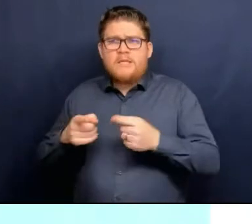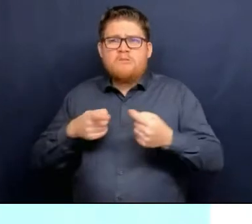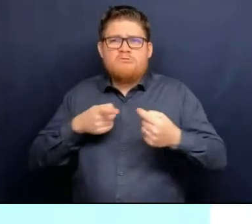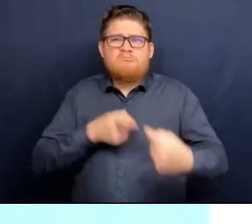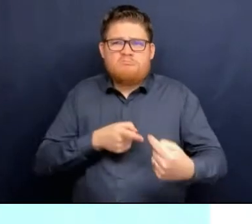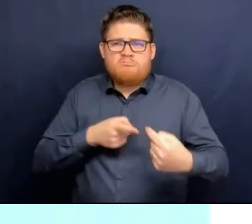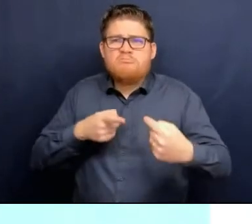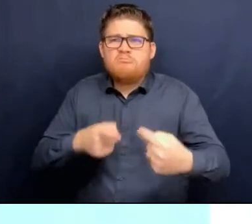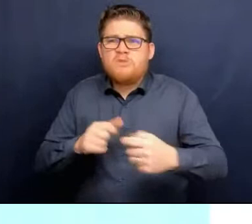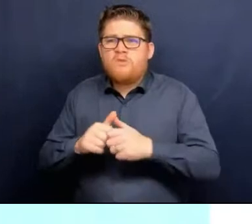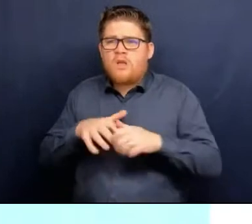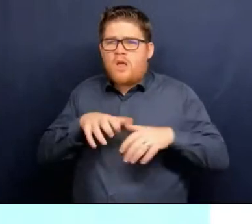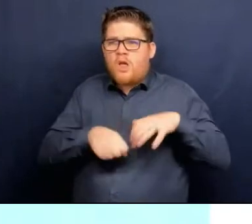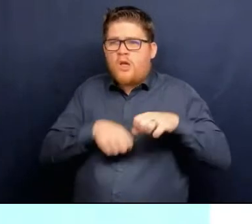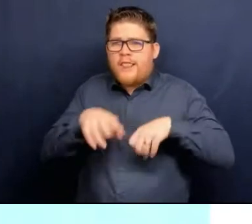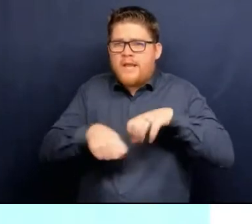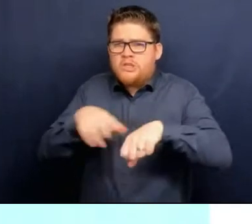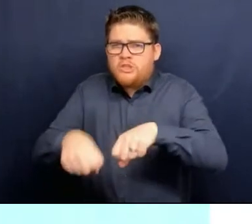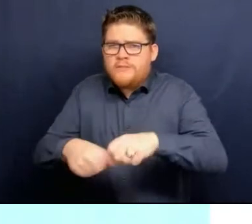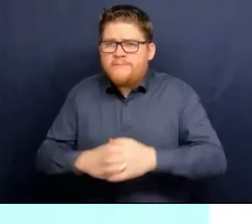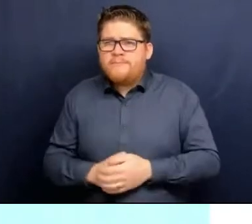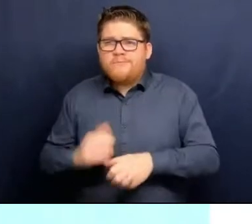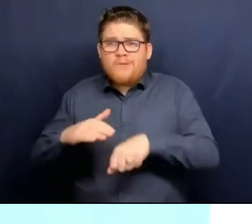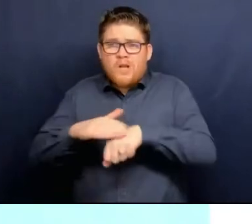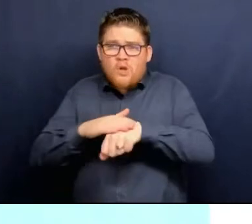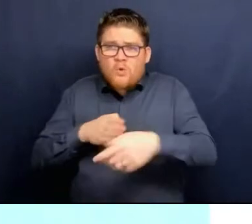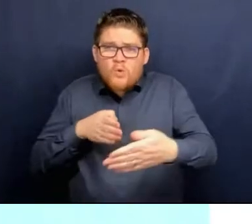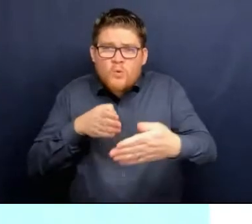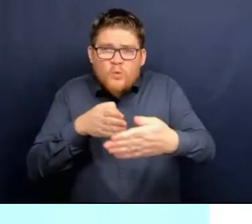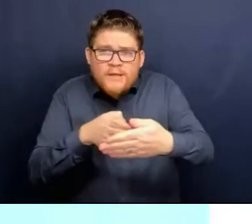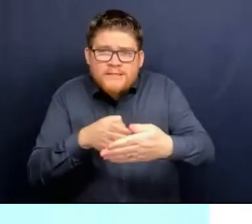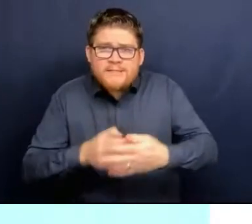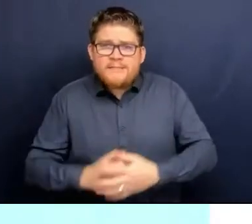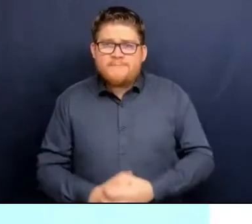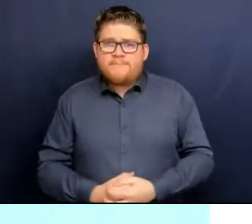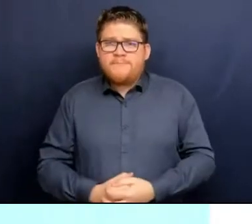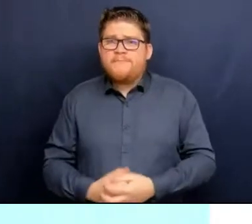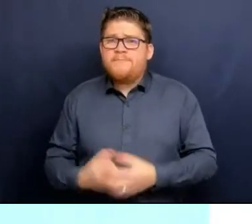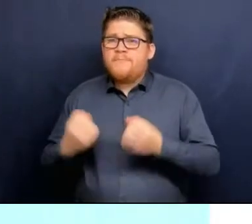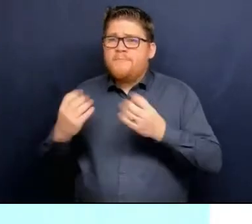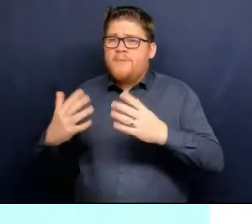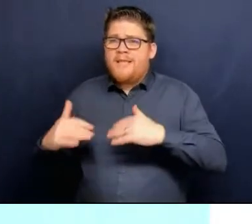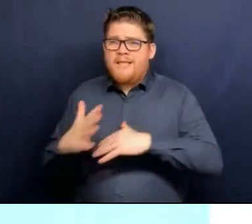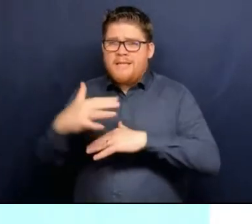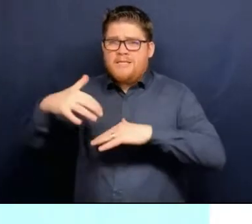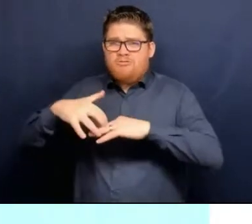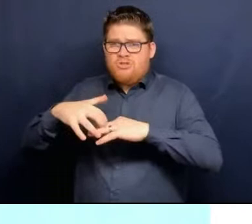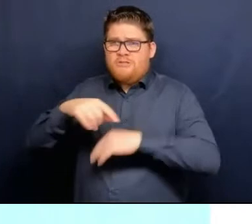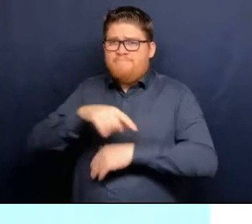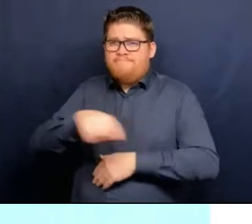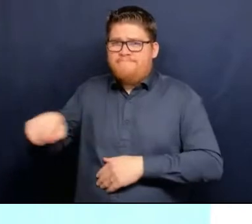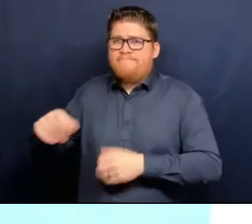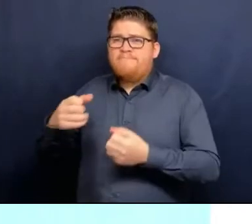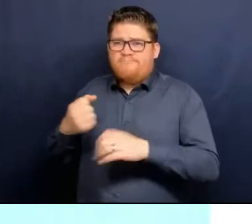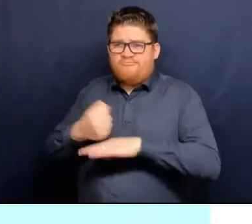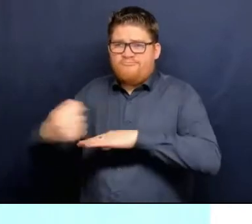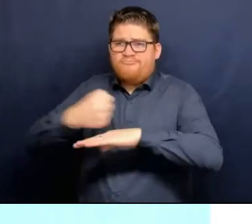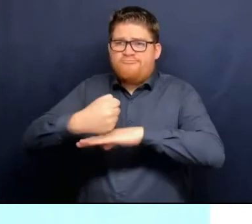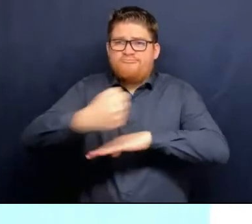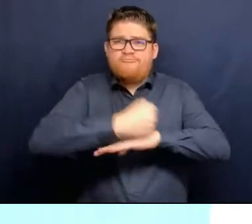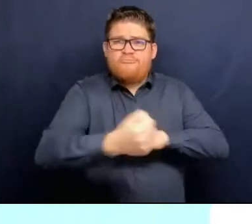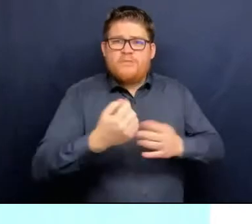and overrepresentation in the criminal justice system, continued abuse and violence at the hands of the police in a court system that